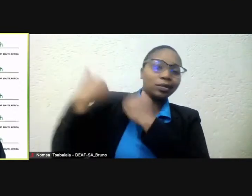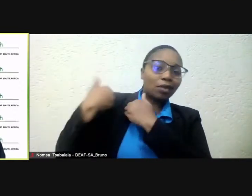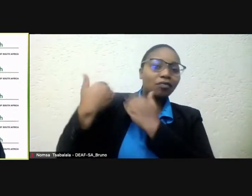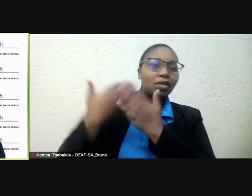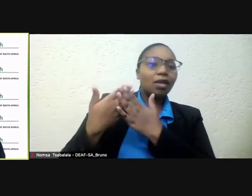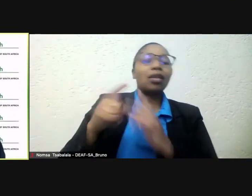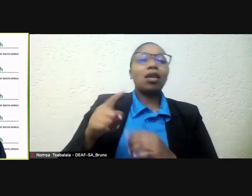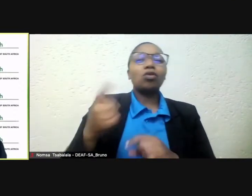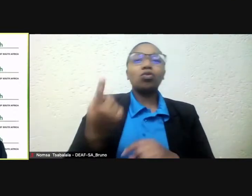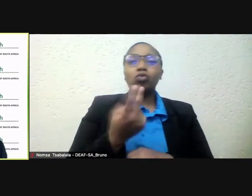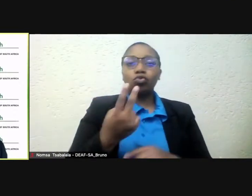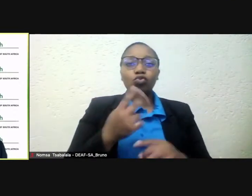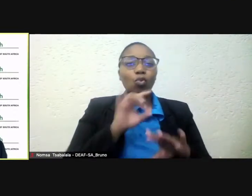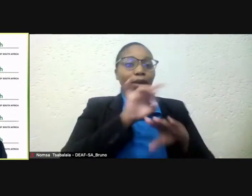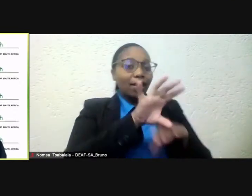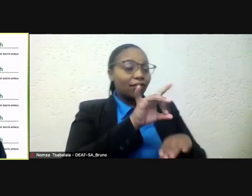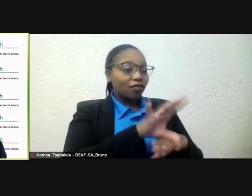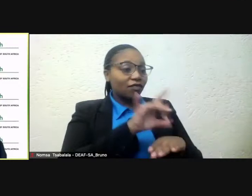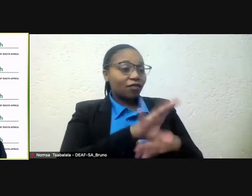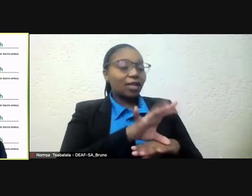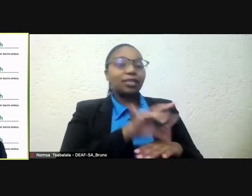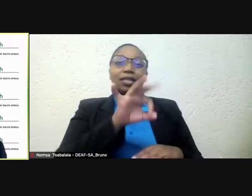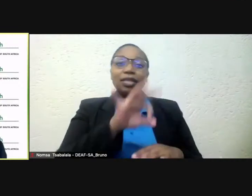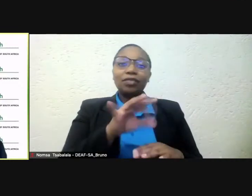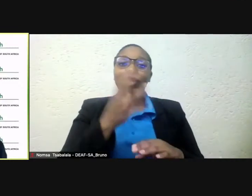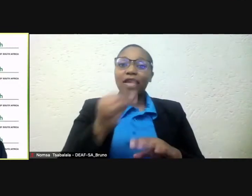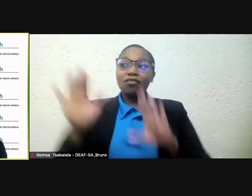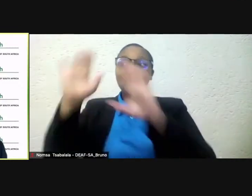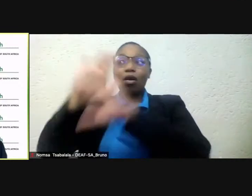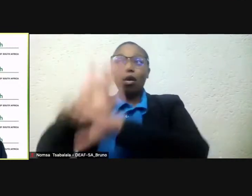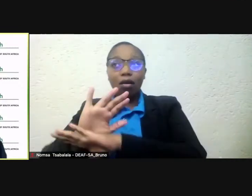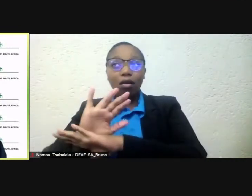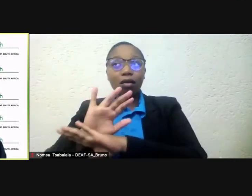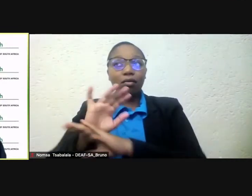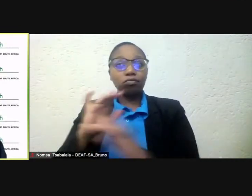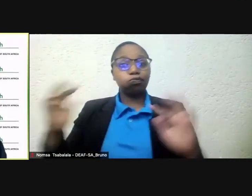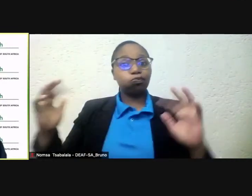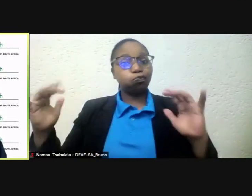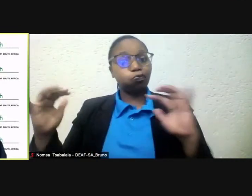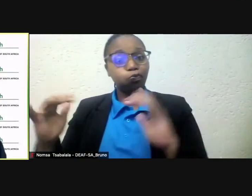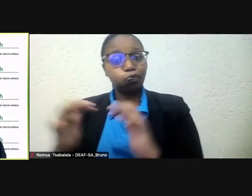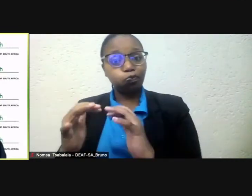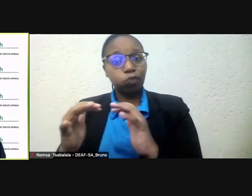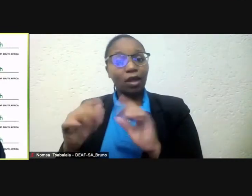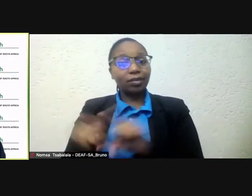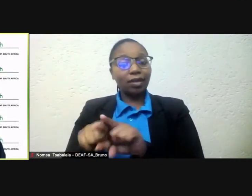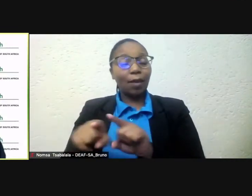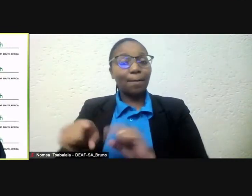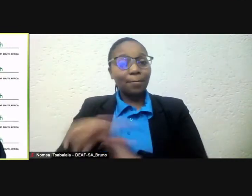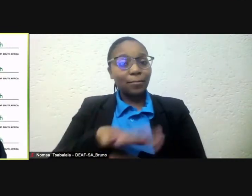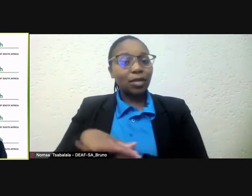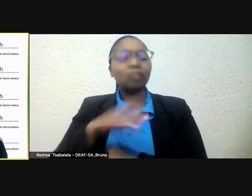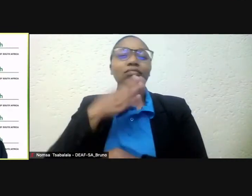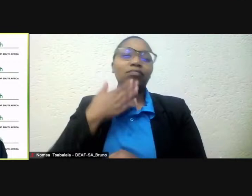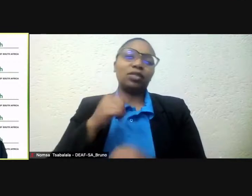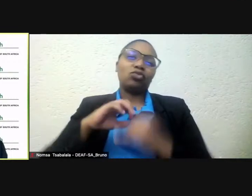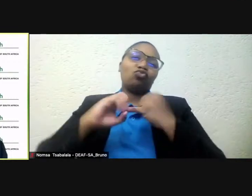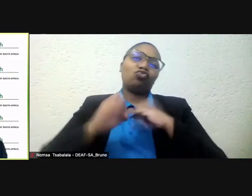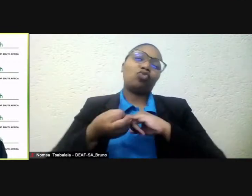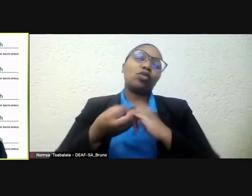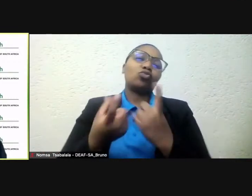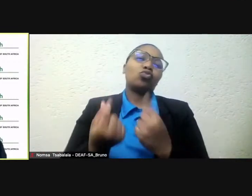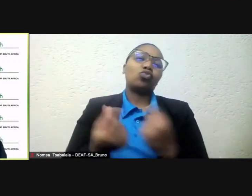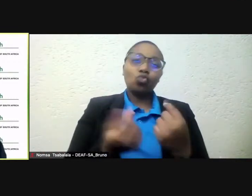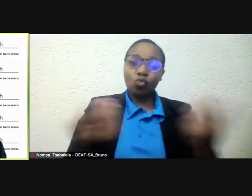have evening gatherings, please, as far as possible, have them outside. But